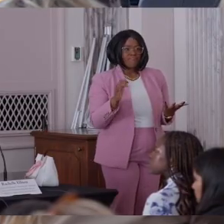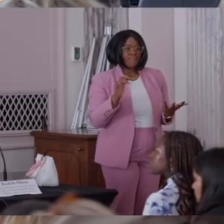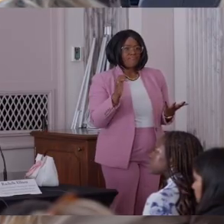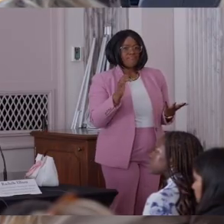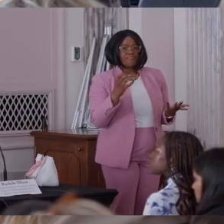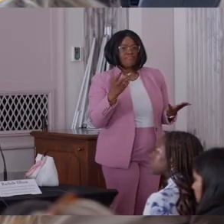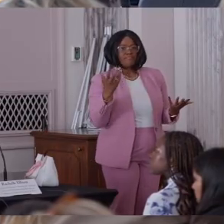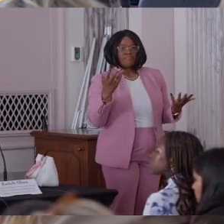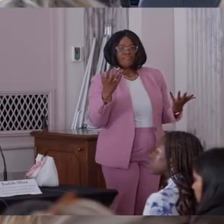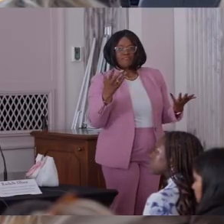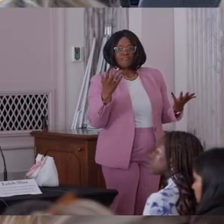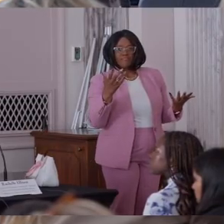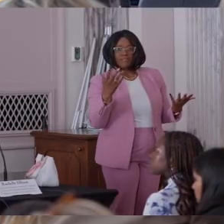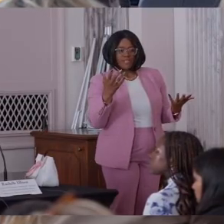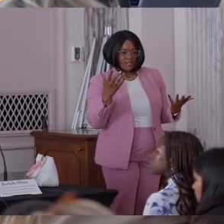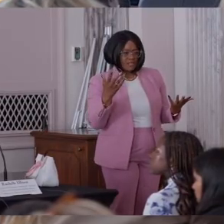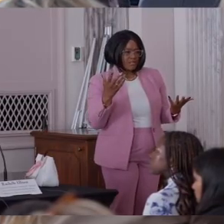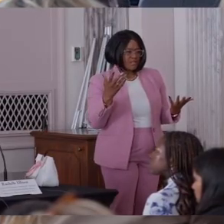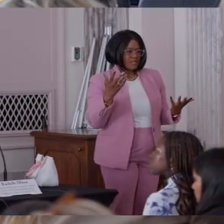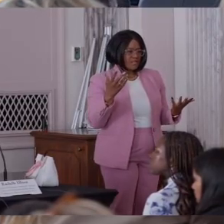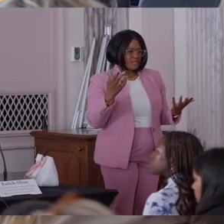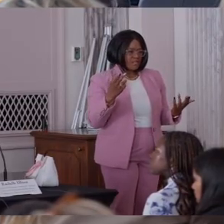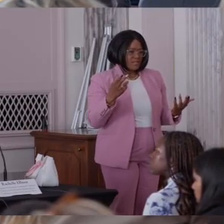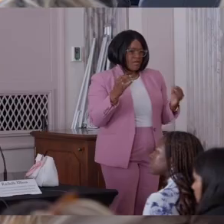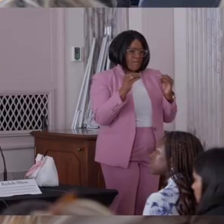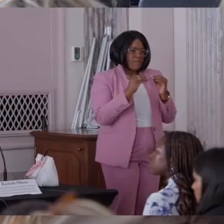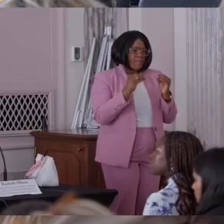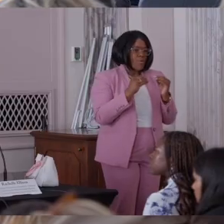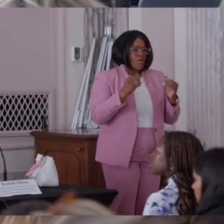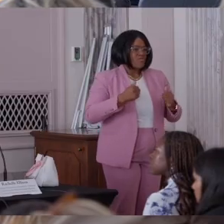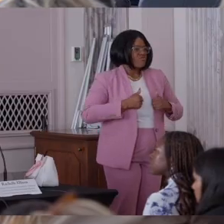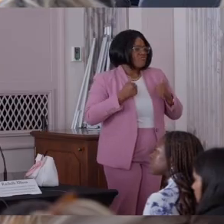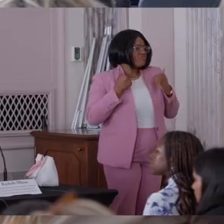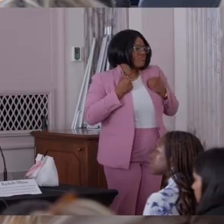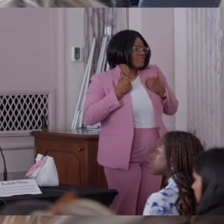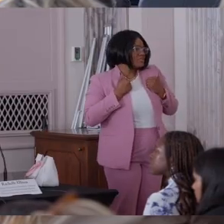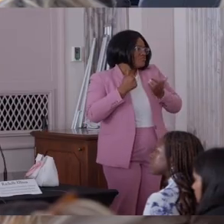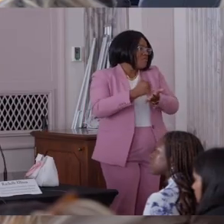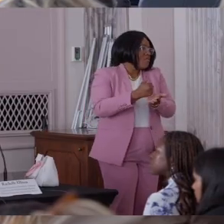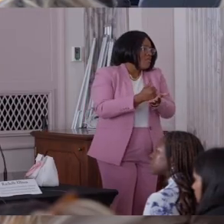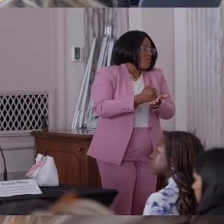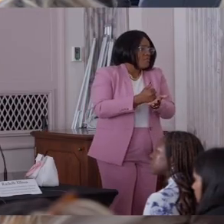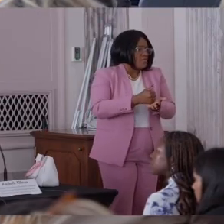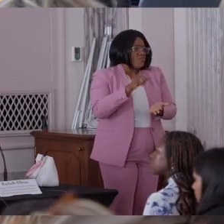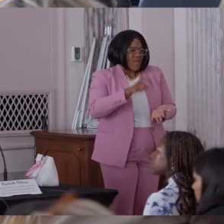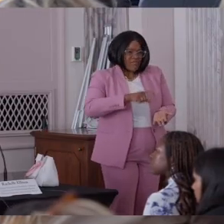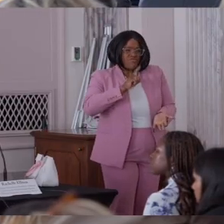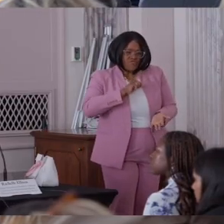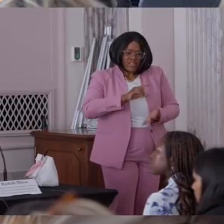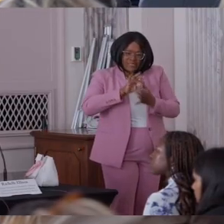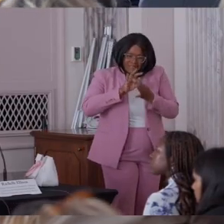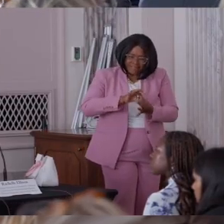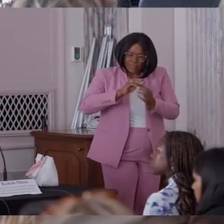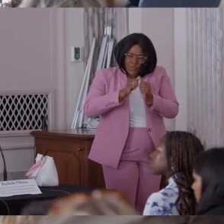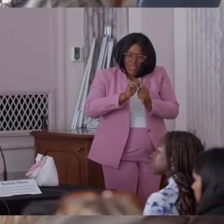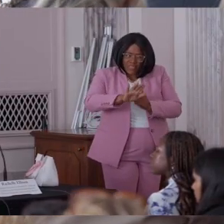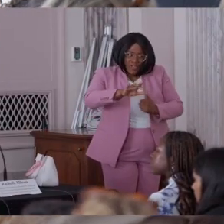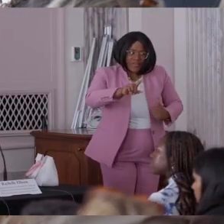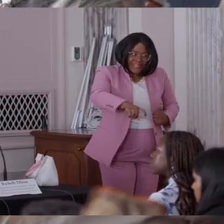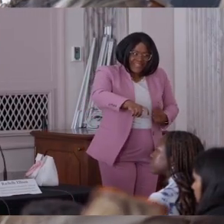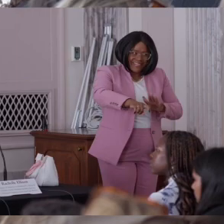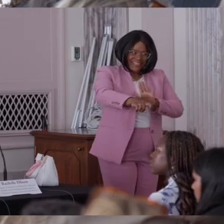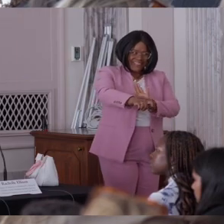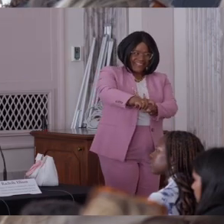level of residential treatment that like a group home. So you really have to develop the relationship.